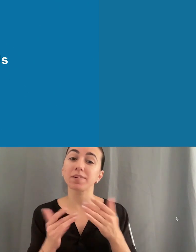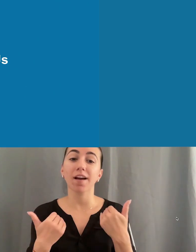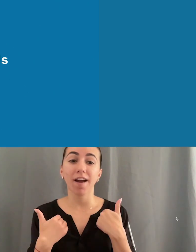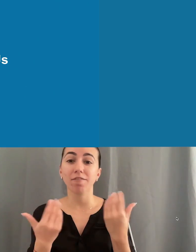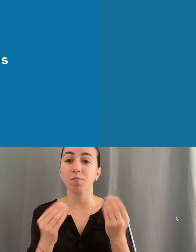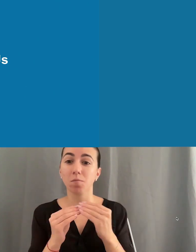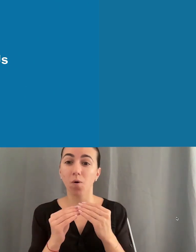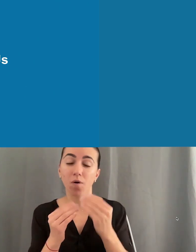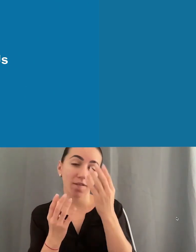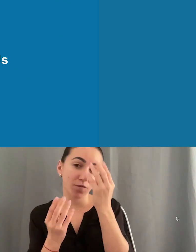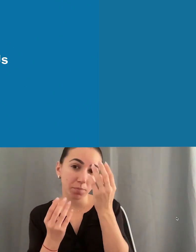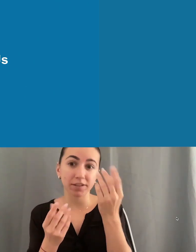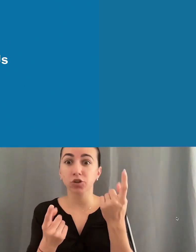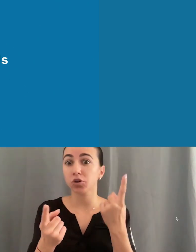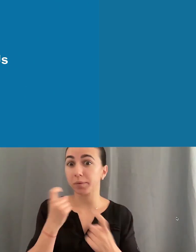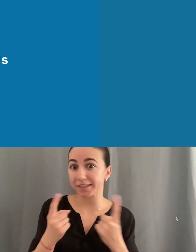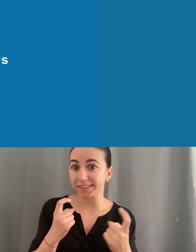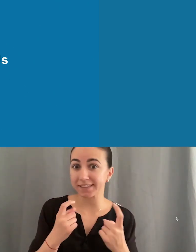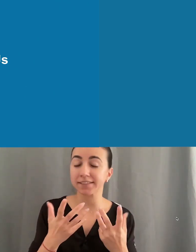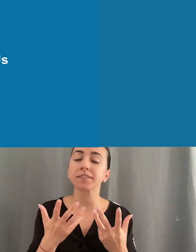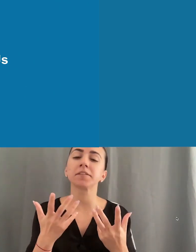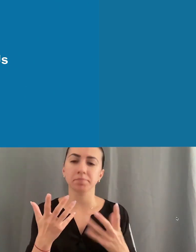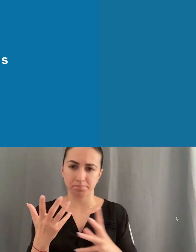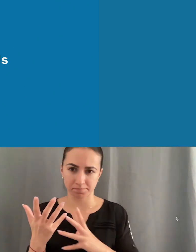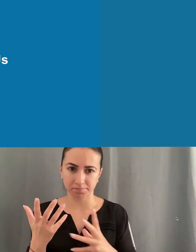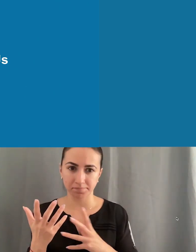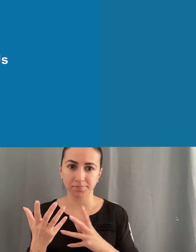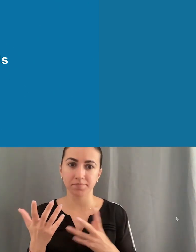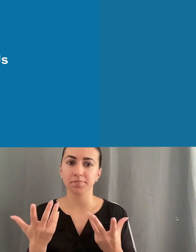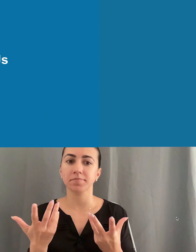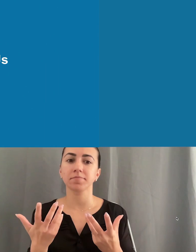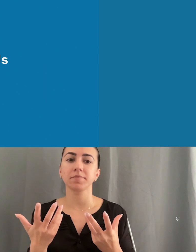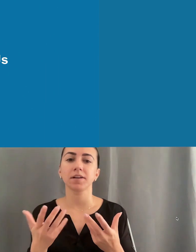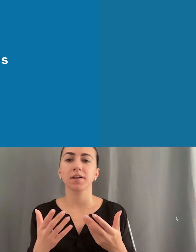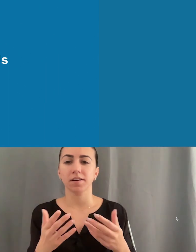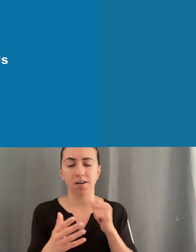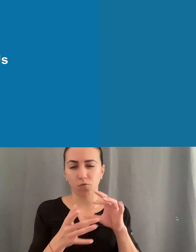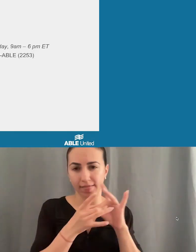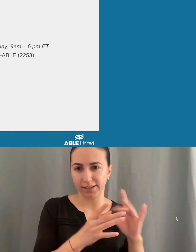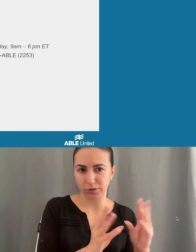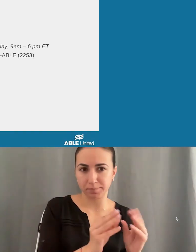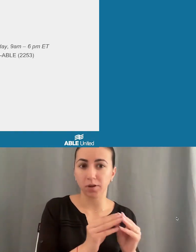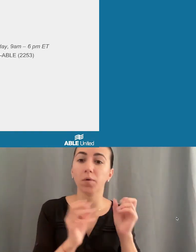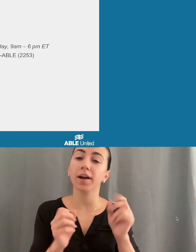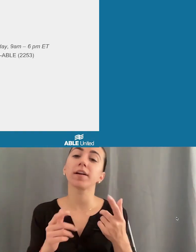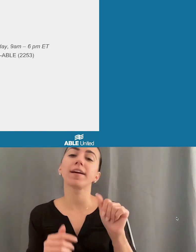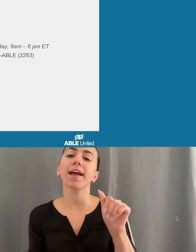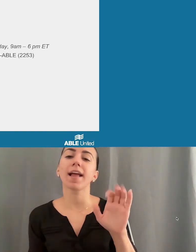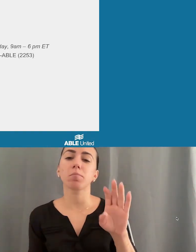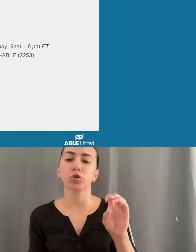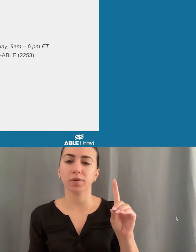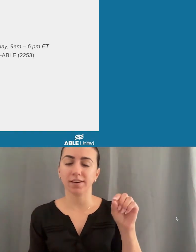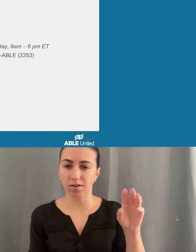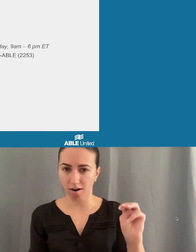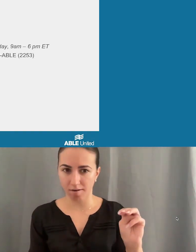additional information or additional questions you want to get asked beyond what's going to be provided in our QA section, visit